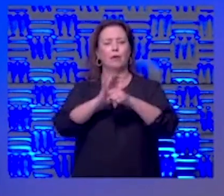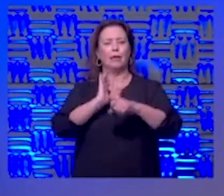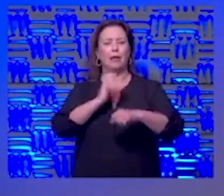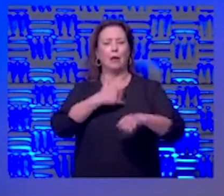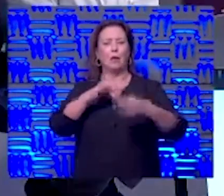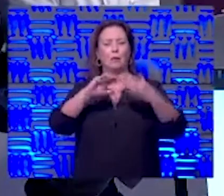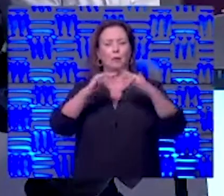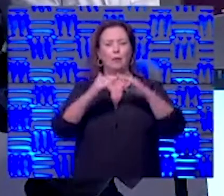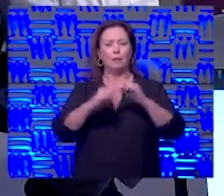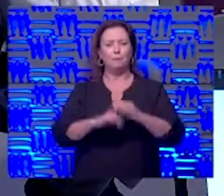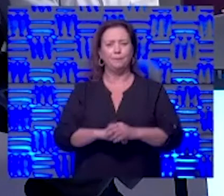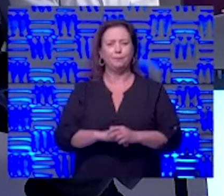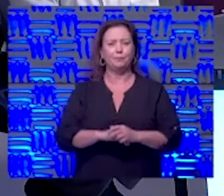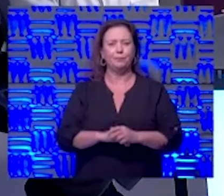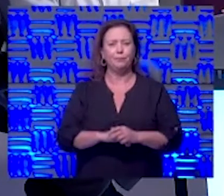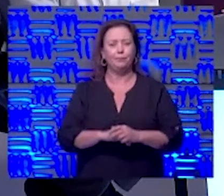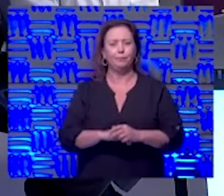community.